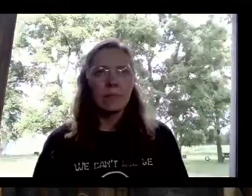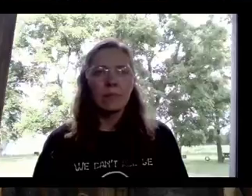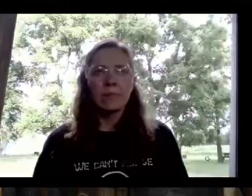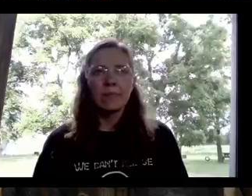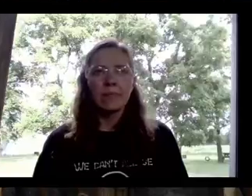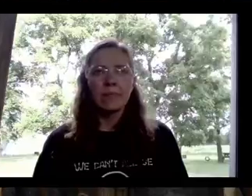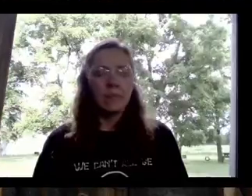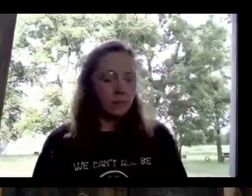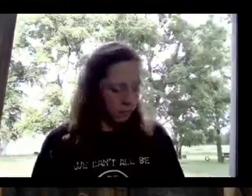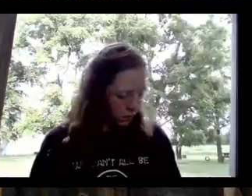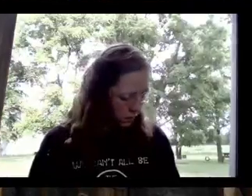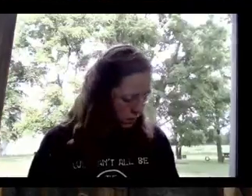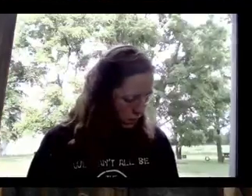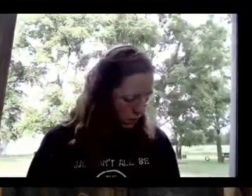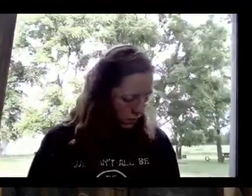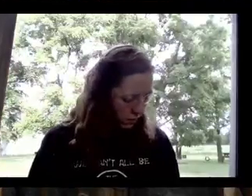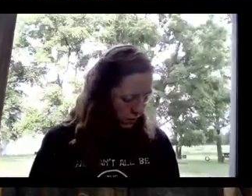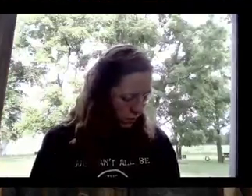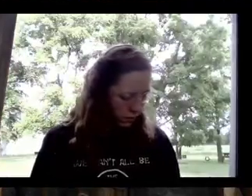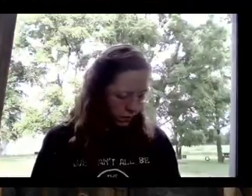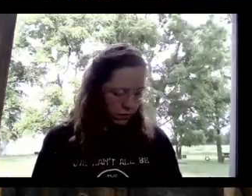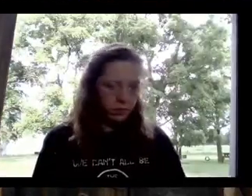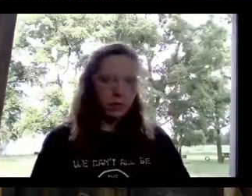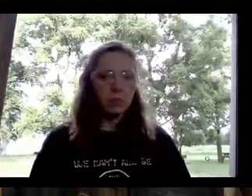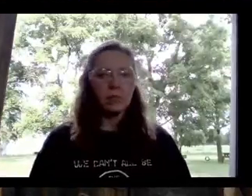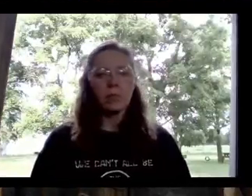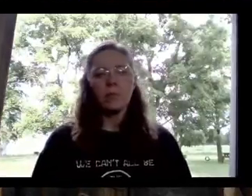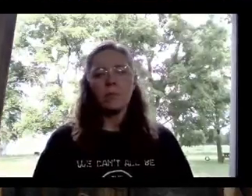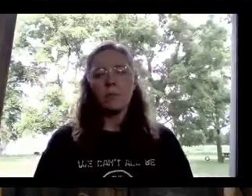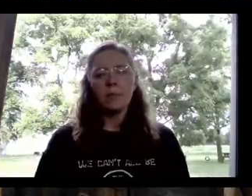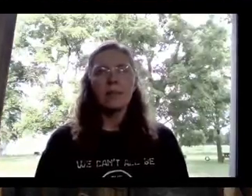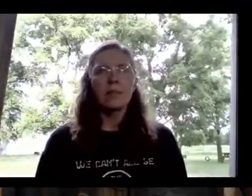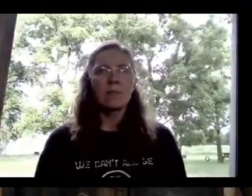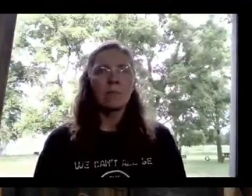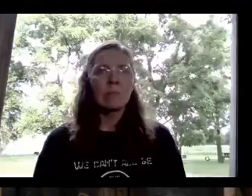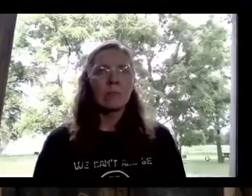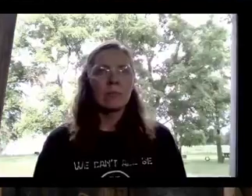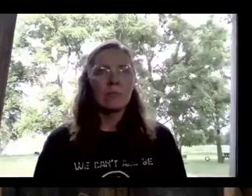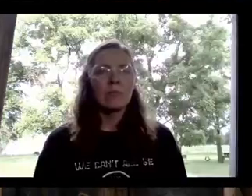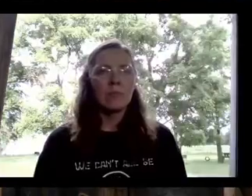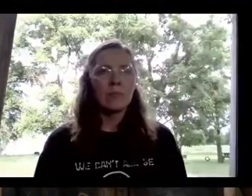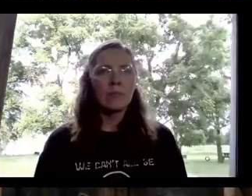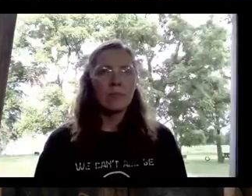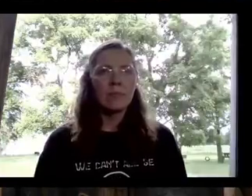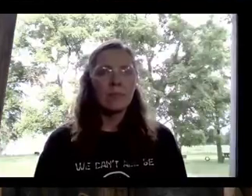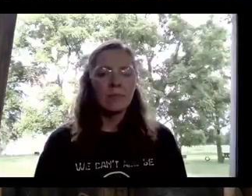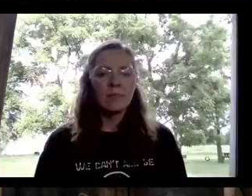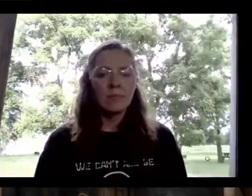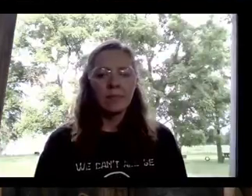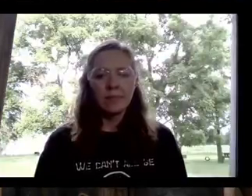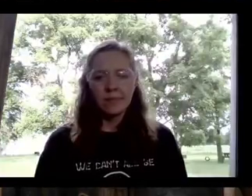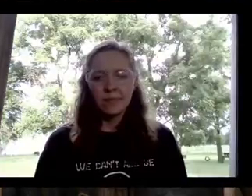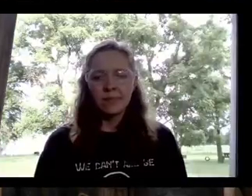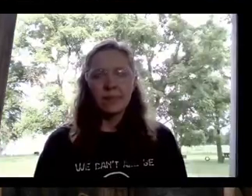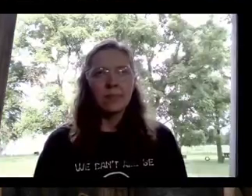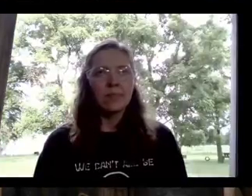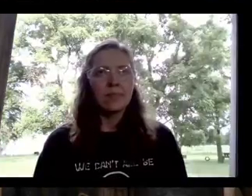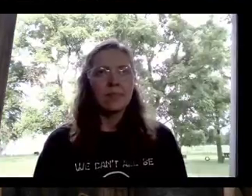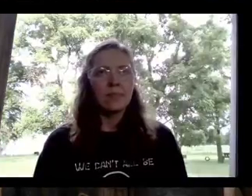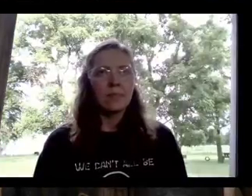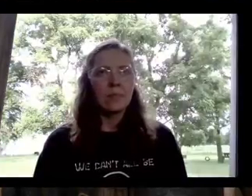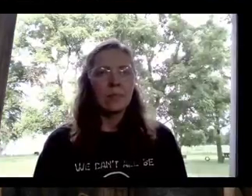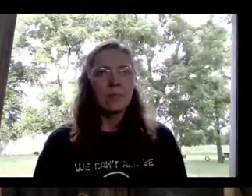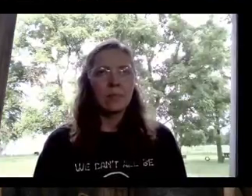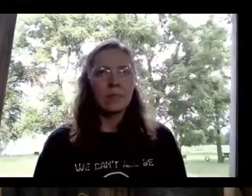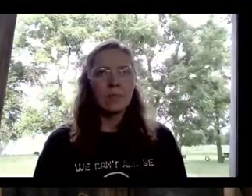most likely you're not doing a two-hour time block. You might be forging for 4 hours, maybe 6 hours. So what does it matter? You can take